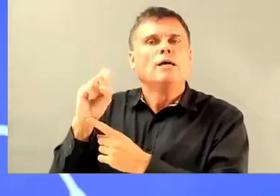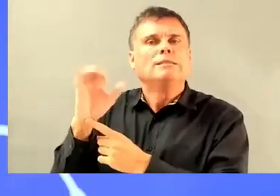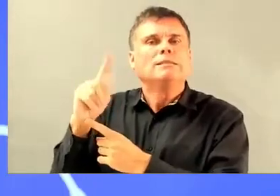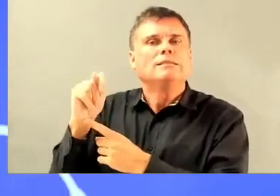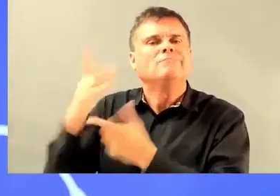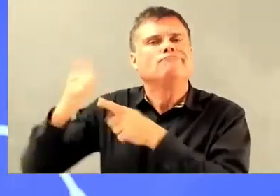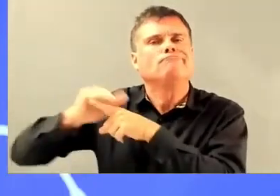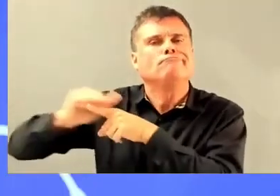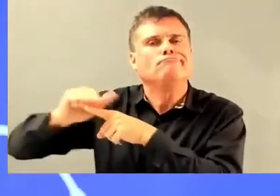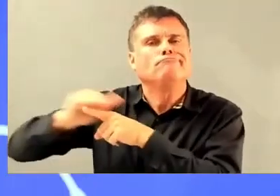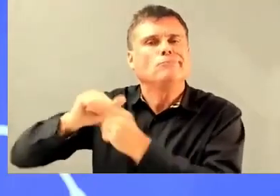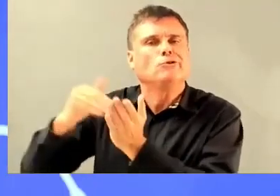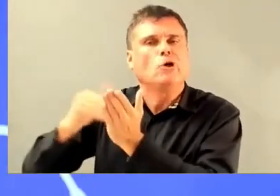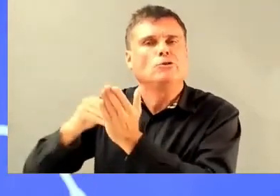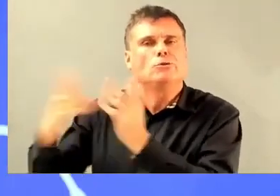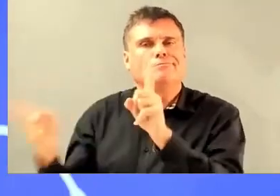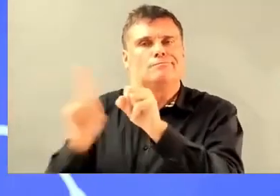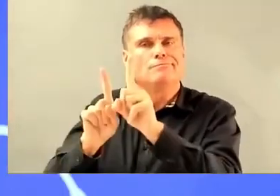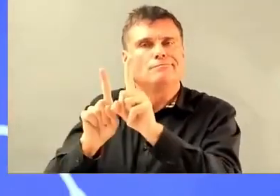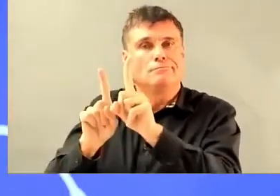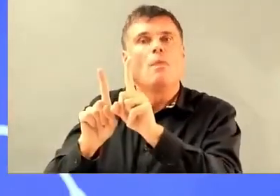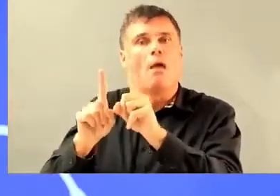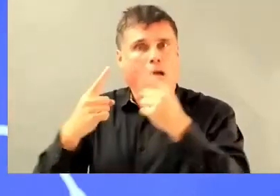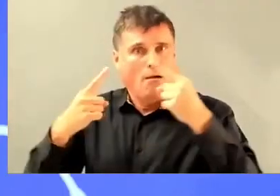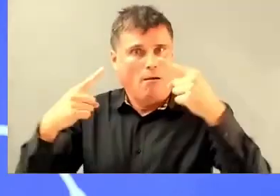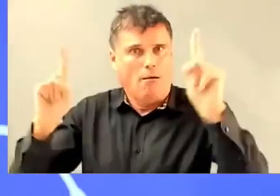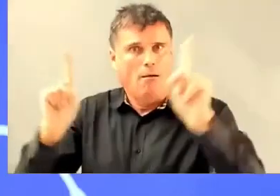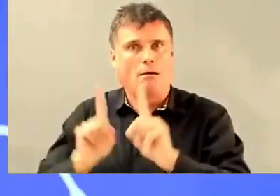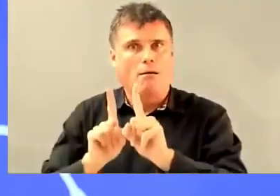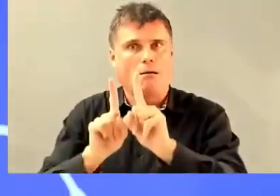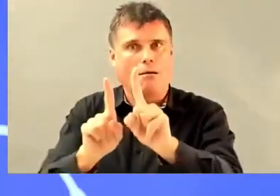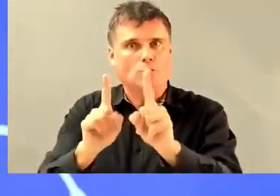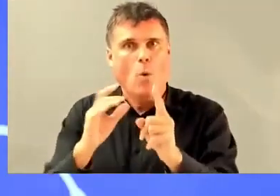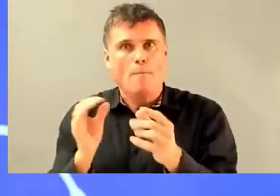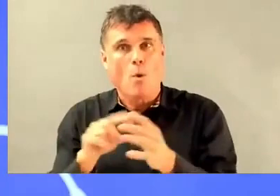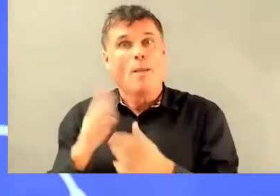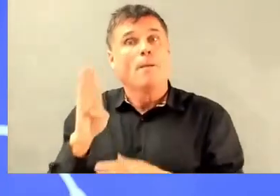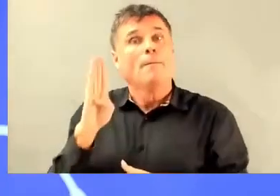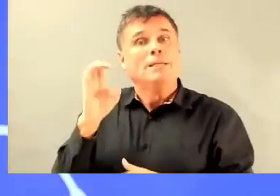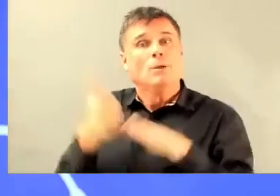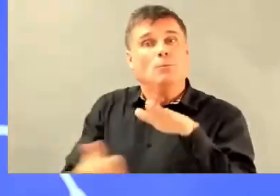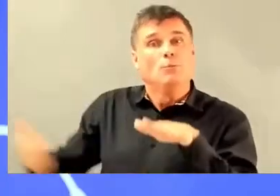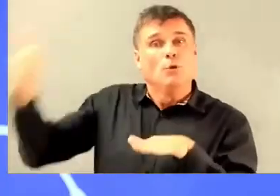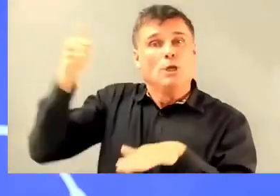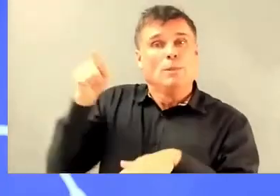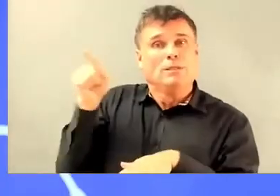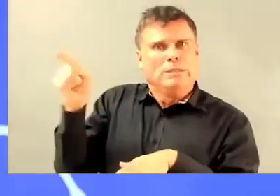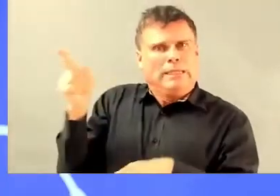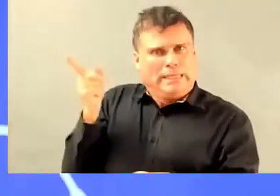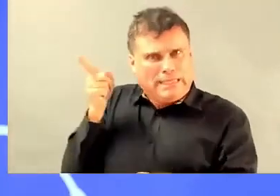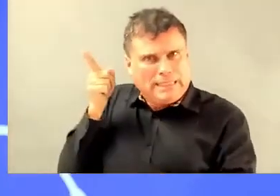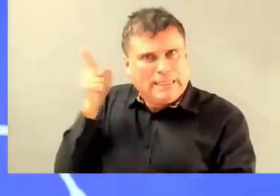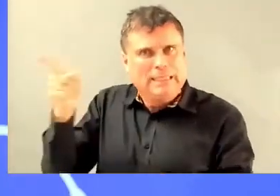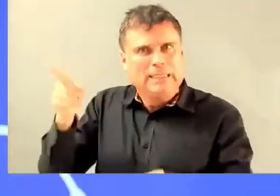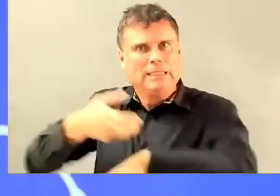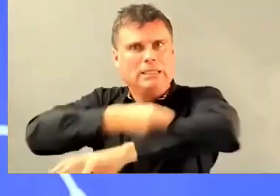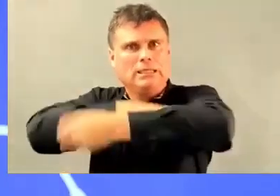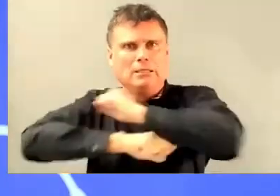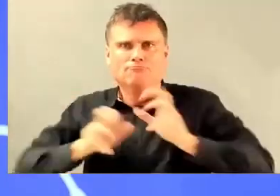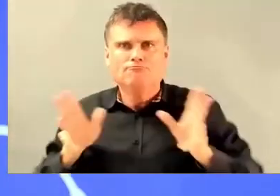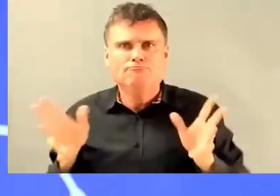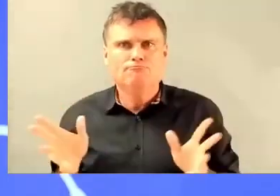announcement very much under the impetus of Premier Eby, who made this a fundamental issue for him going forward. And